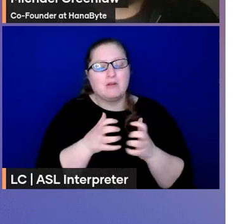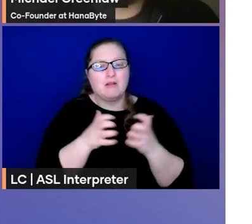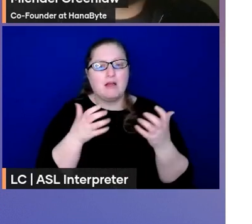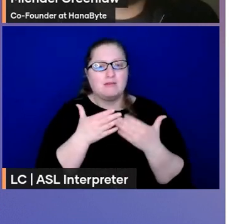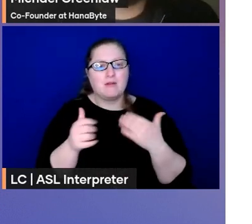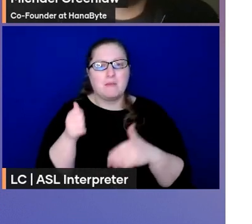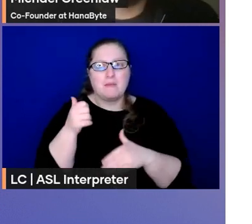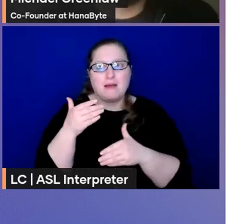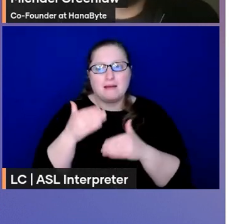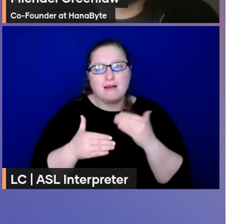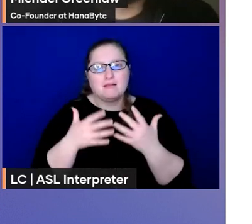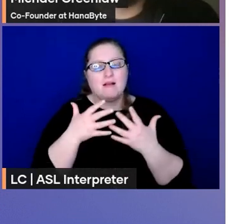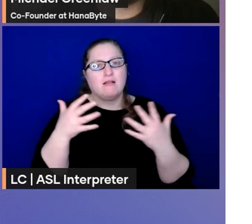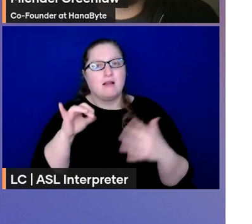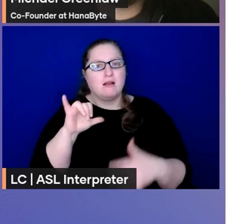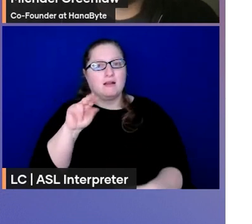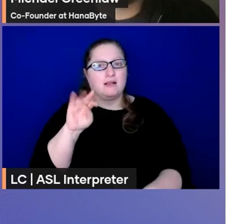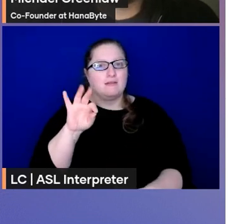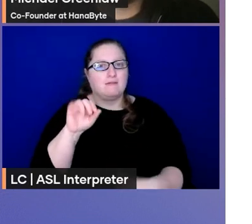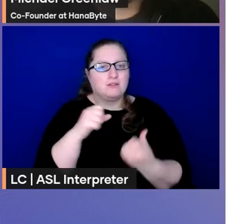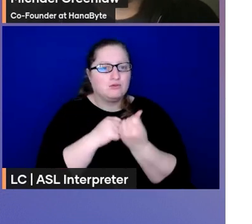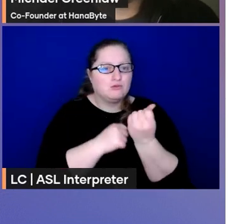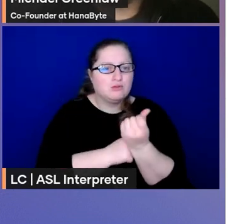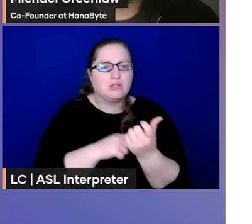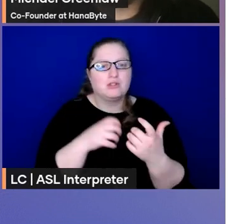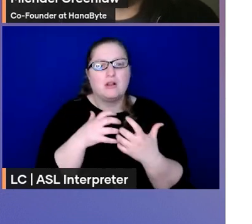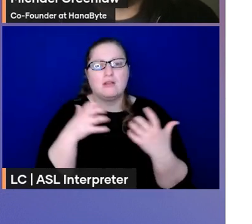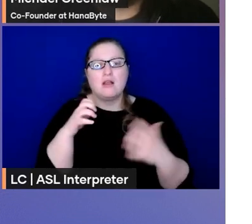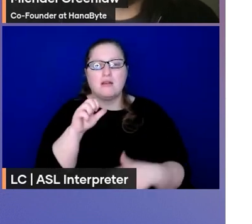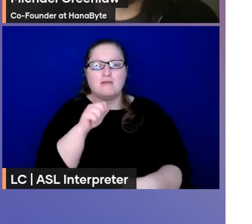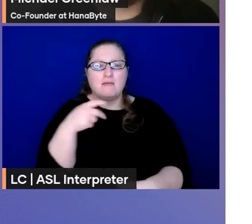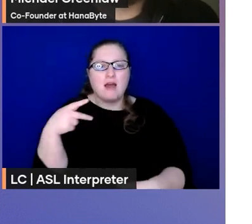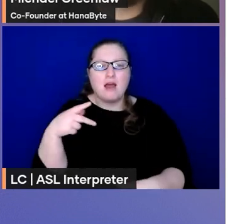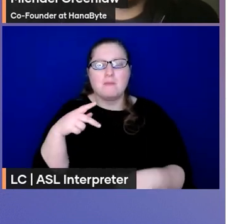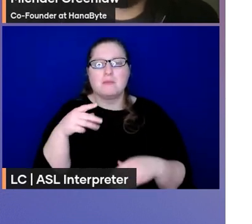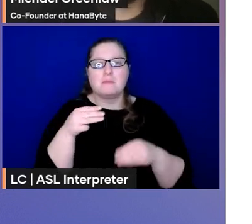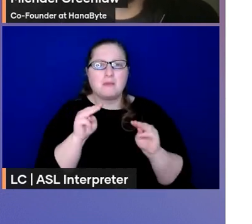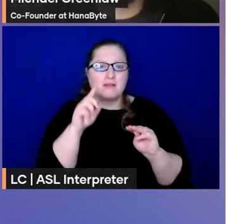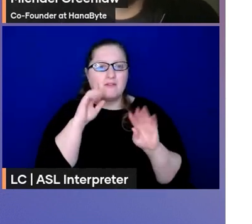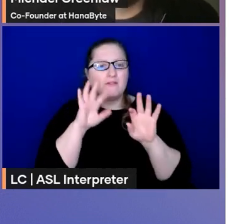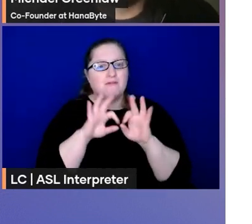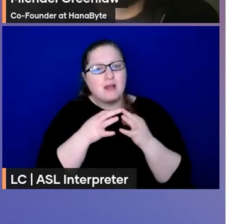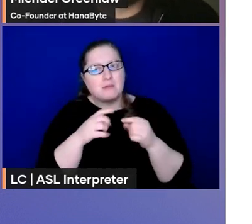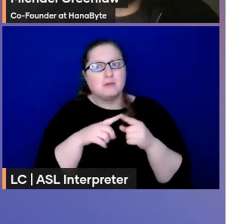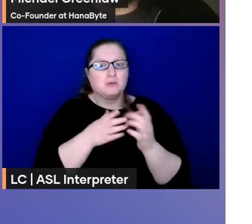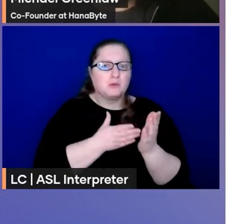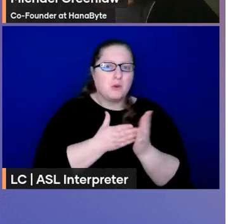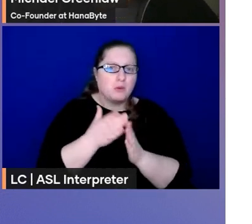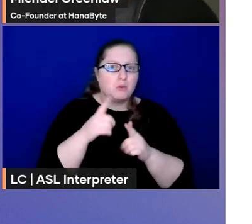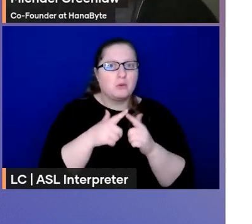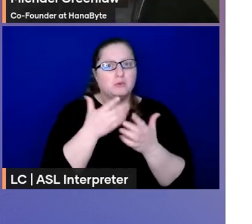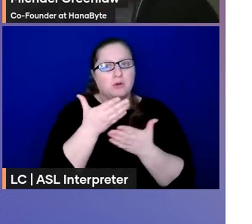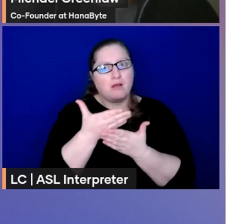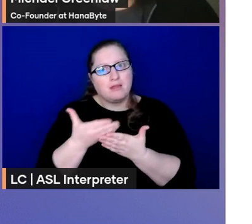lot of infrastructure, a lot of different applications and methods for friends and family to go through to authenticate. And so